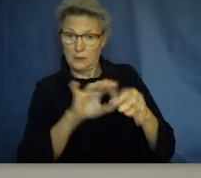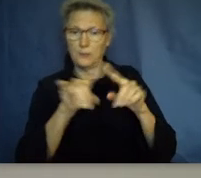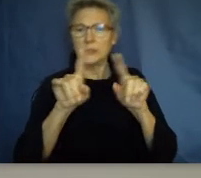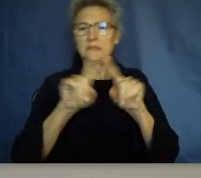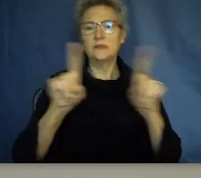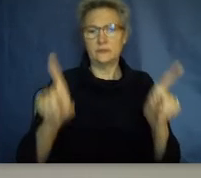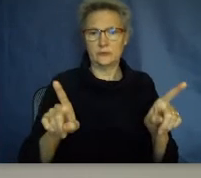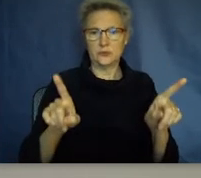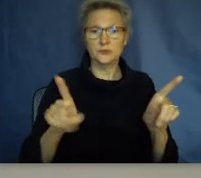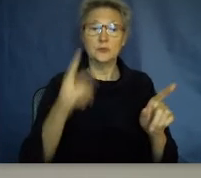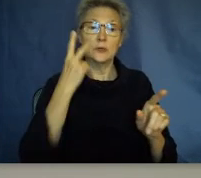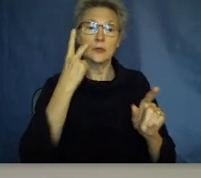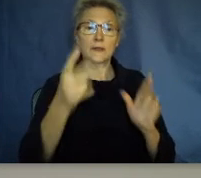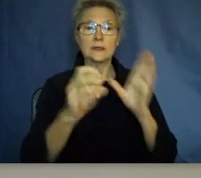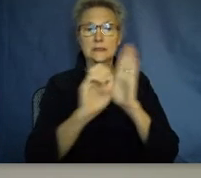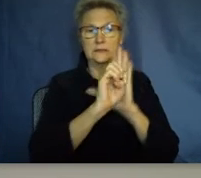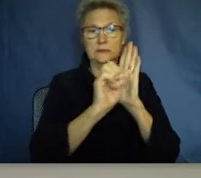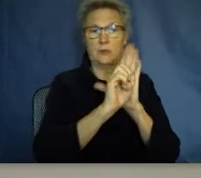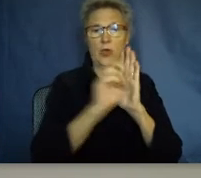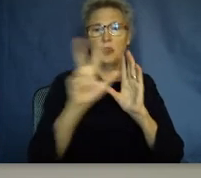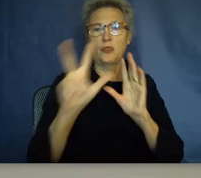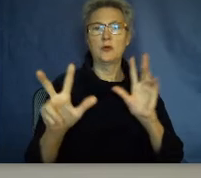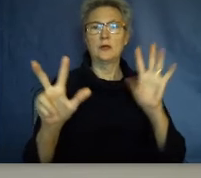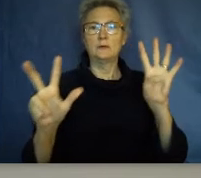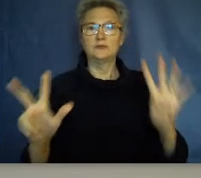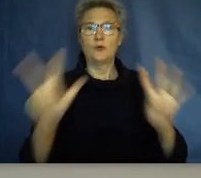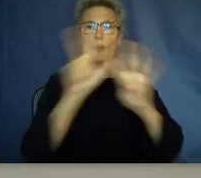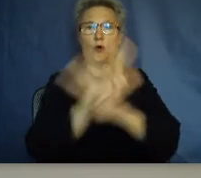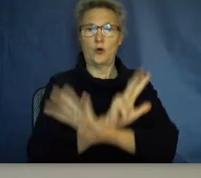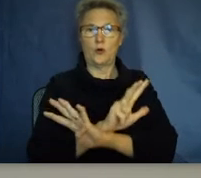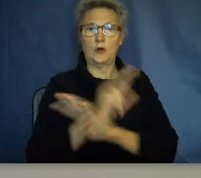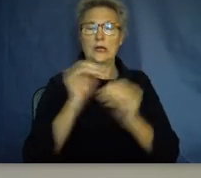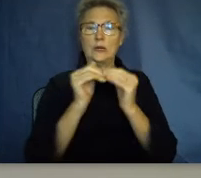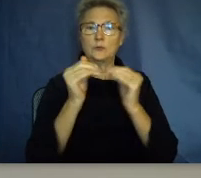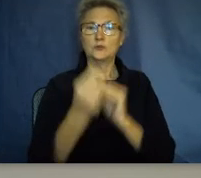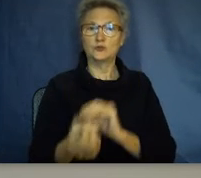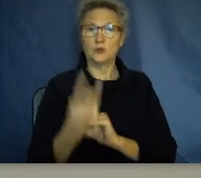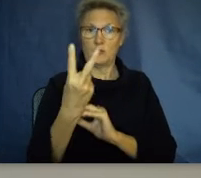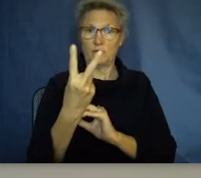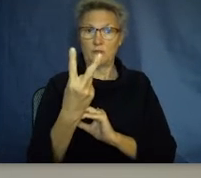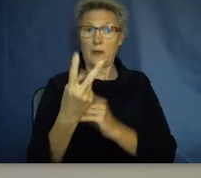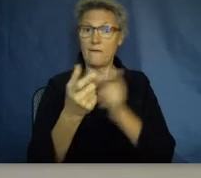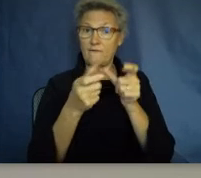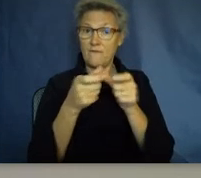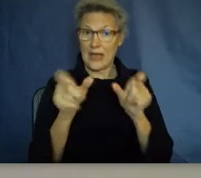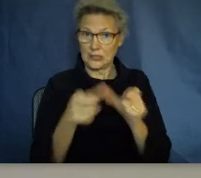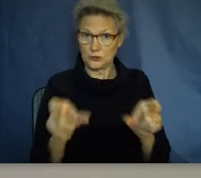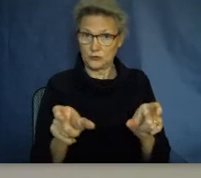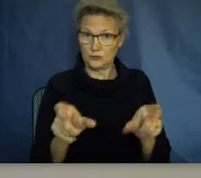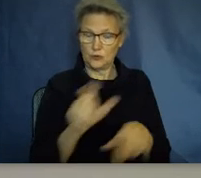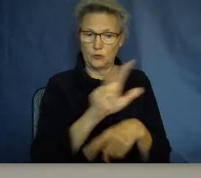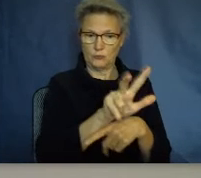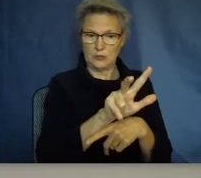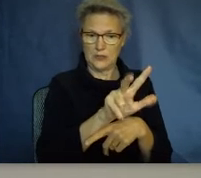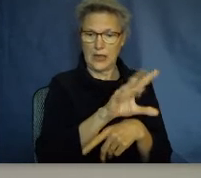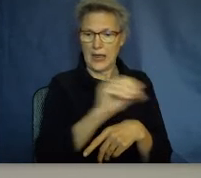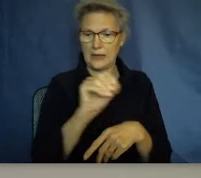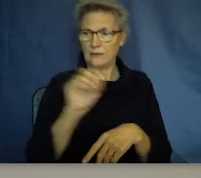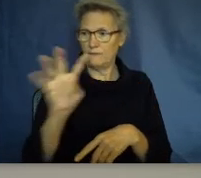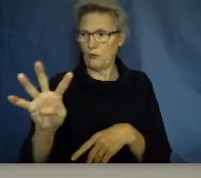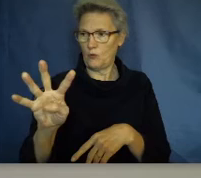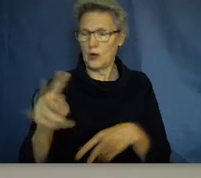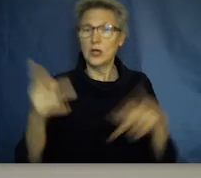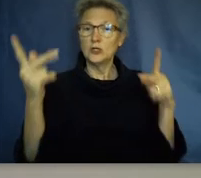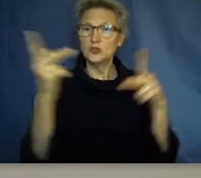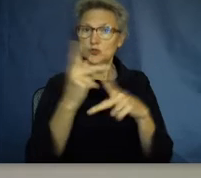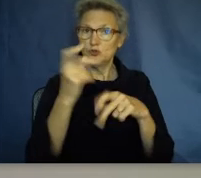this example here, 3 times 4 equals 12, my factors in this problem are 3 and 4. 12